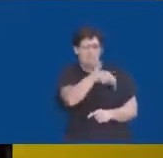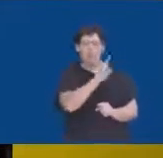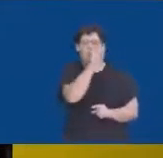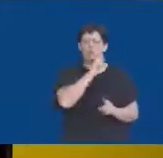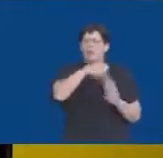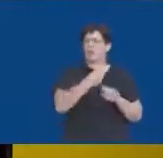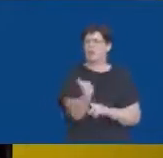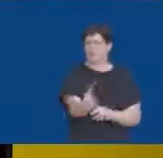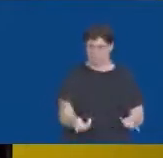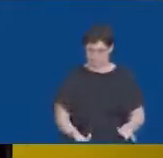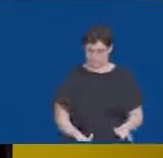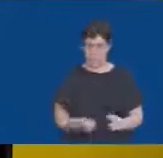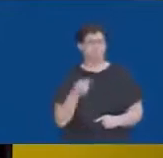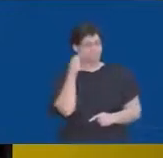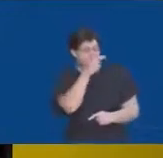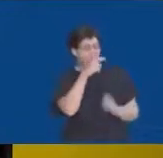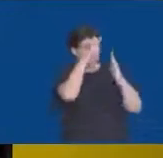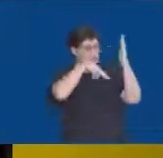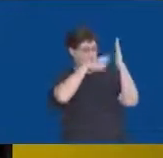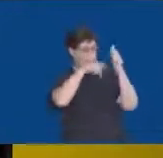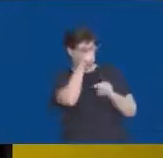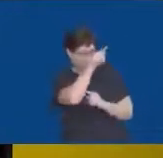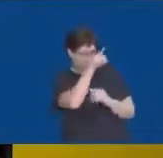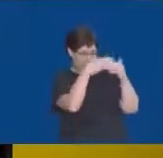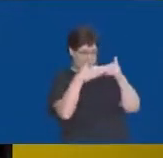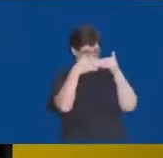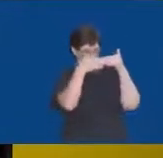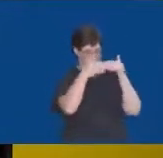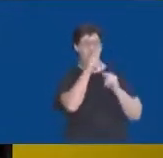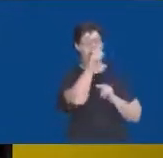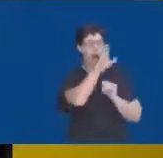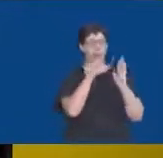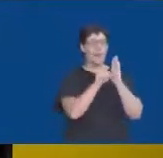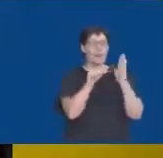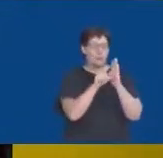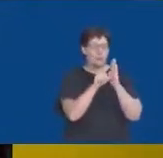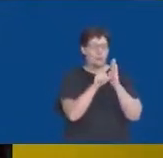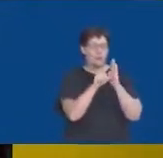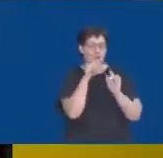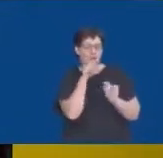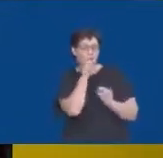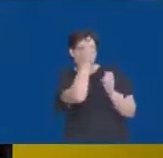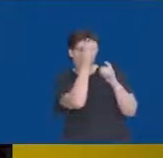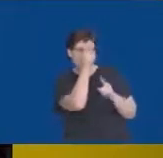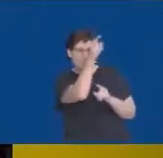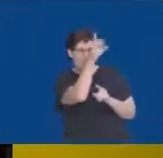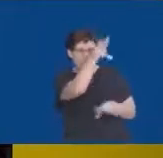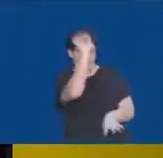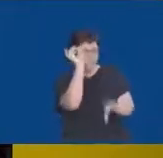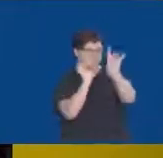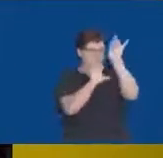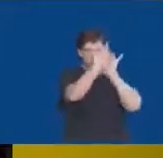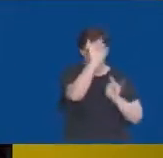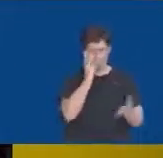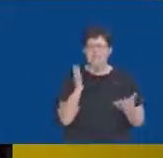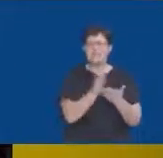about. It's important that you can read that, read it carefully, and it's important that you can extract any information that you know. Sometimes